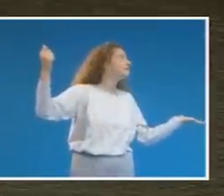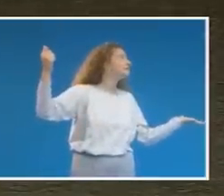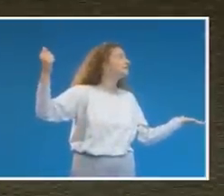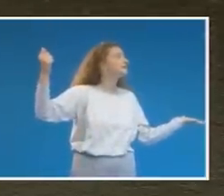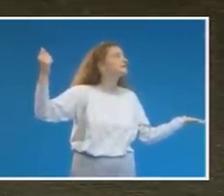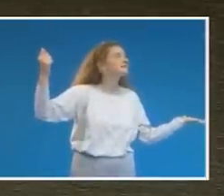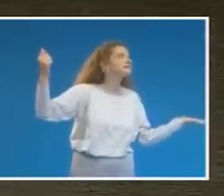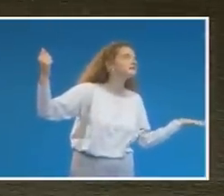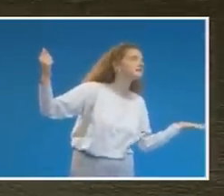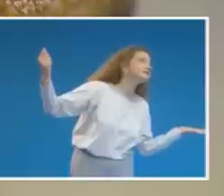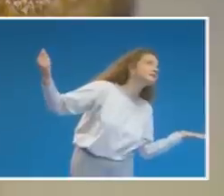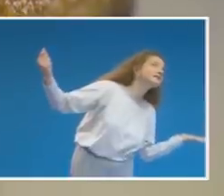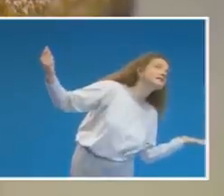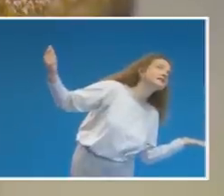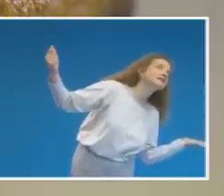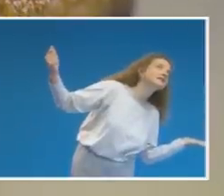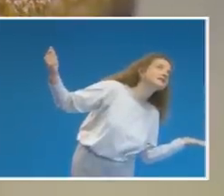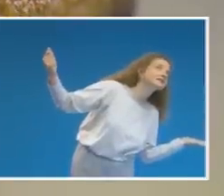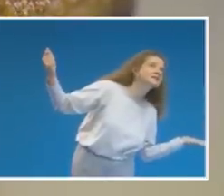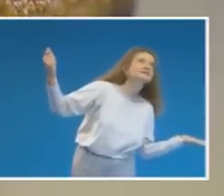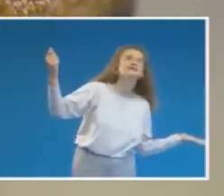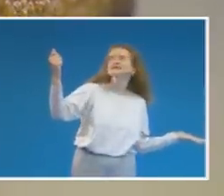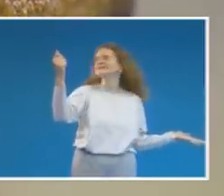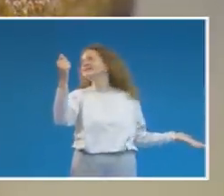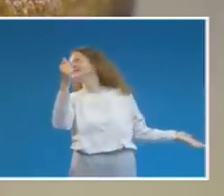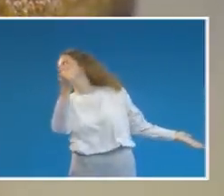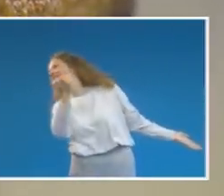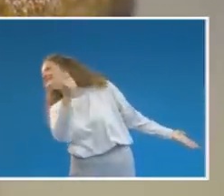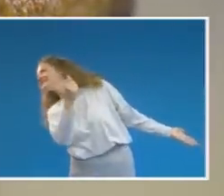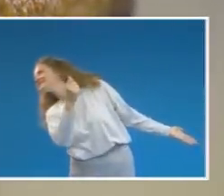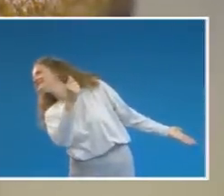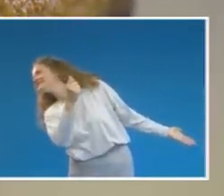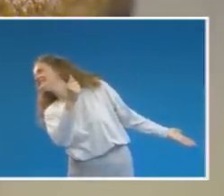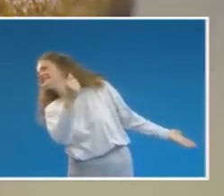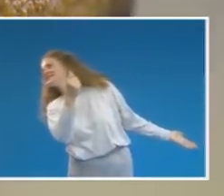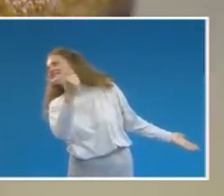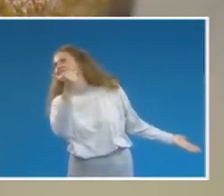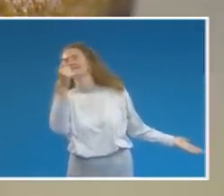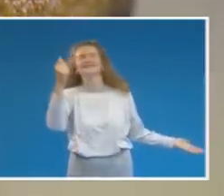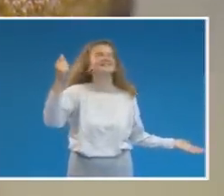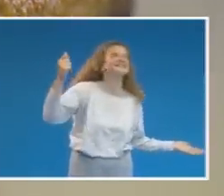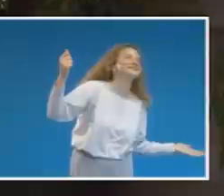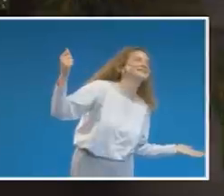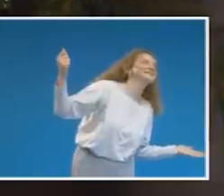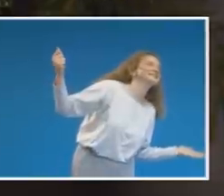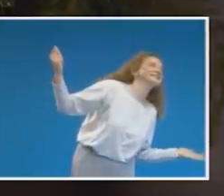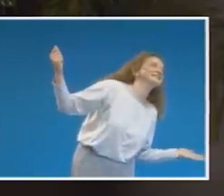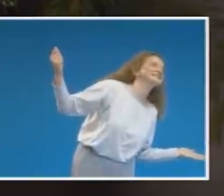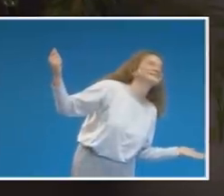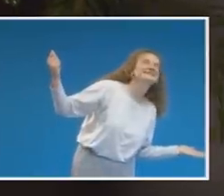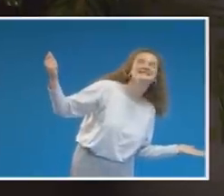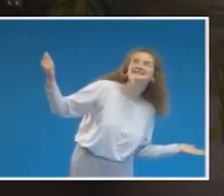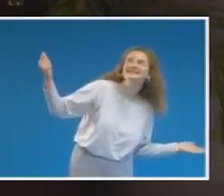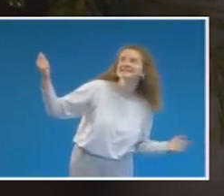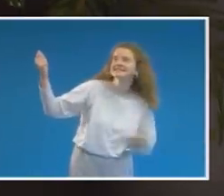us from the rain. The rain is nearly over, the rain is nearly over, the rain